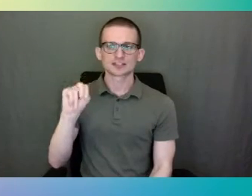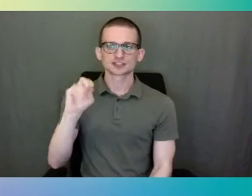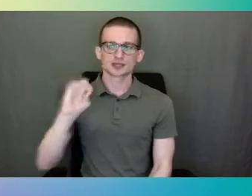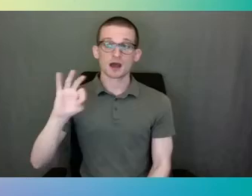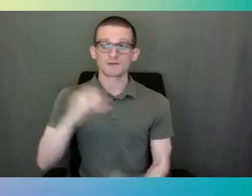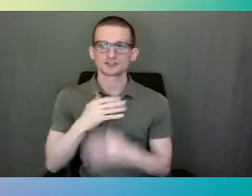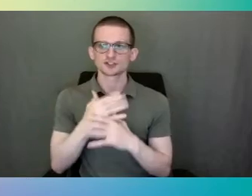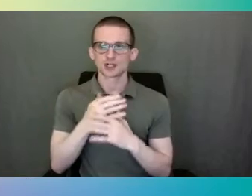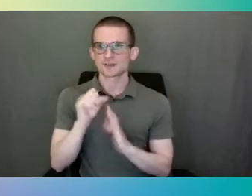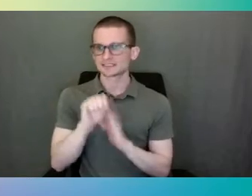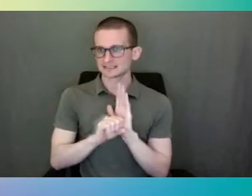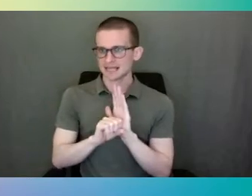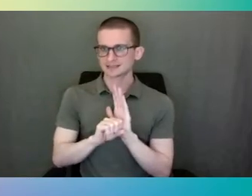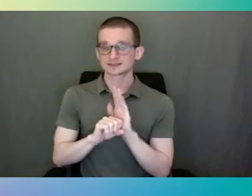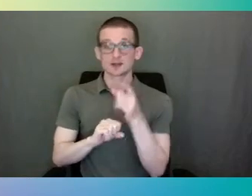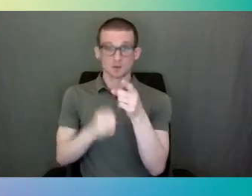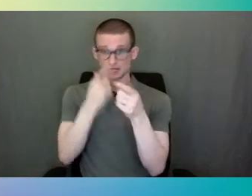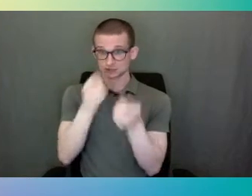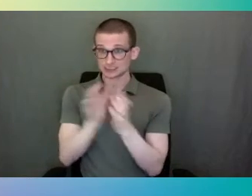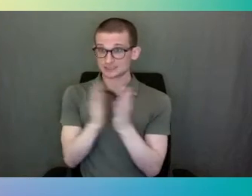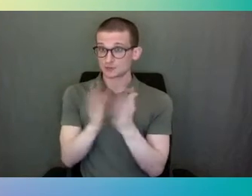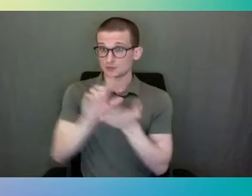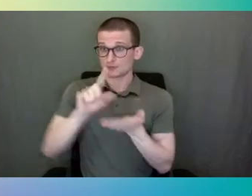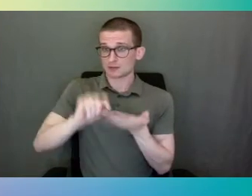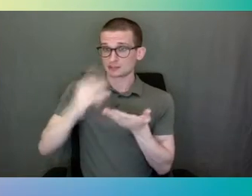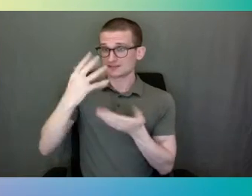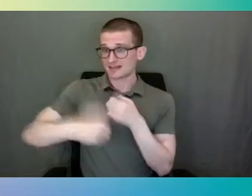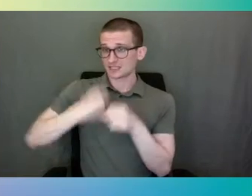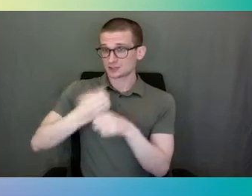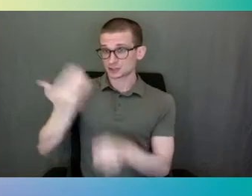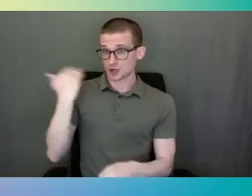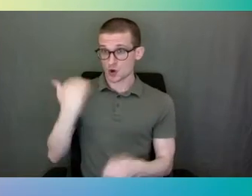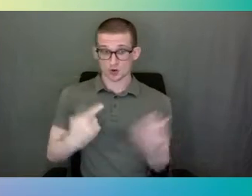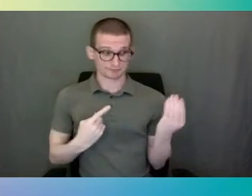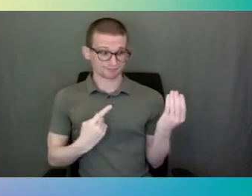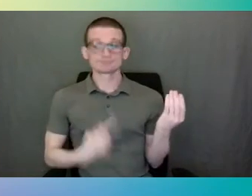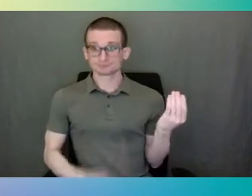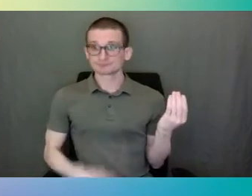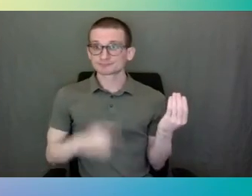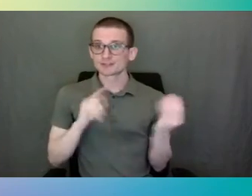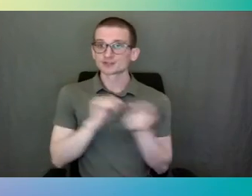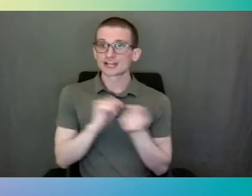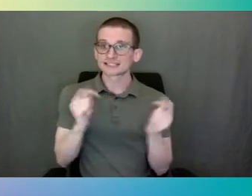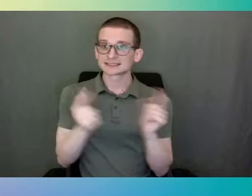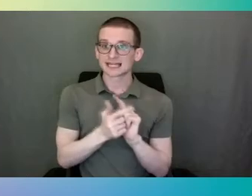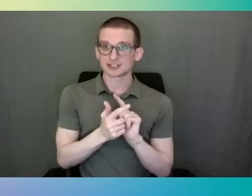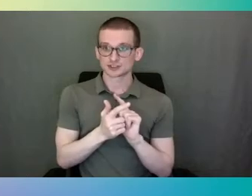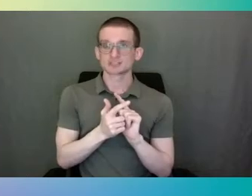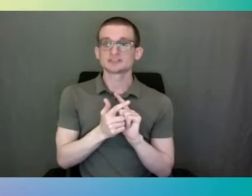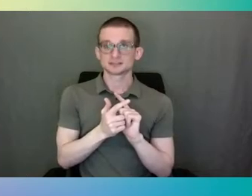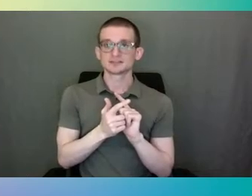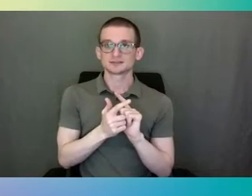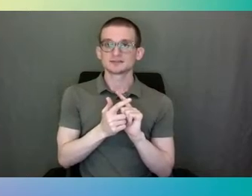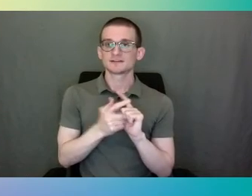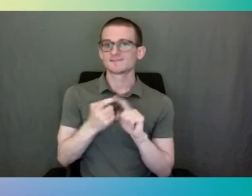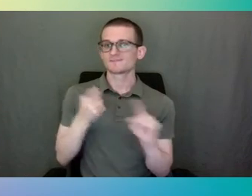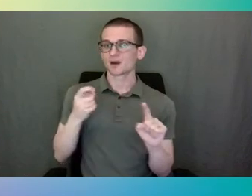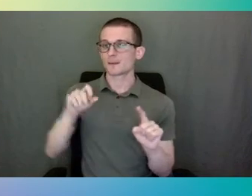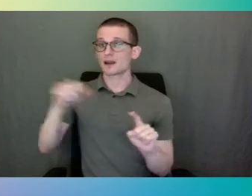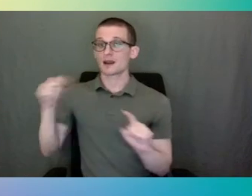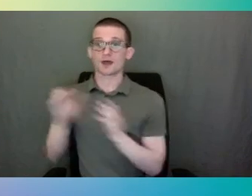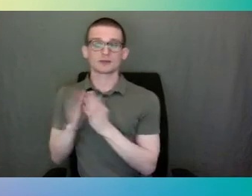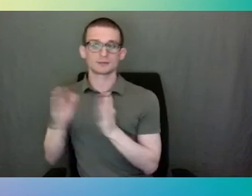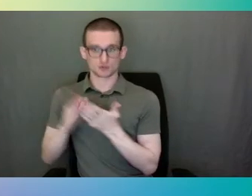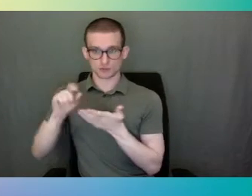that was only published about 5 years ago, and it's the translation of a book that was written in